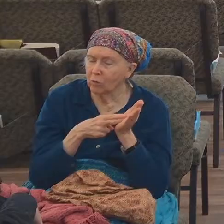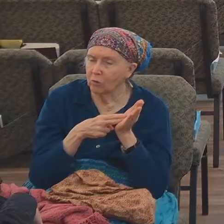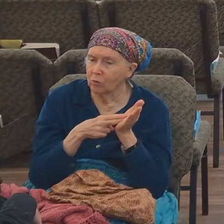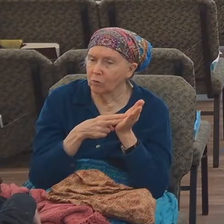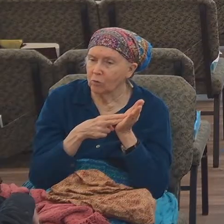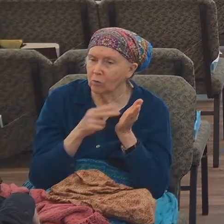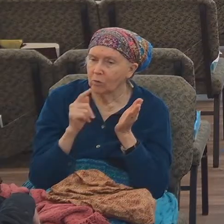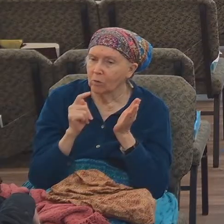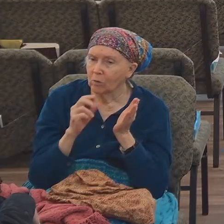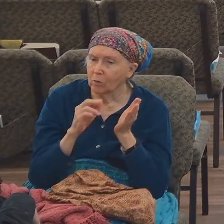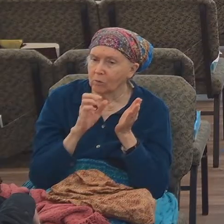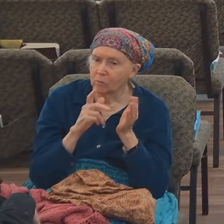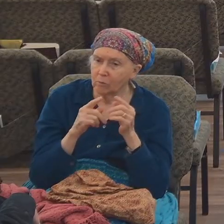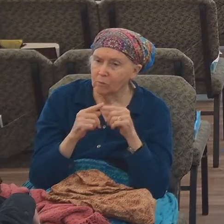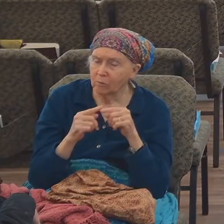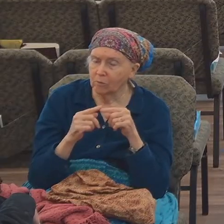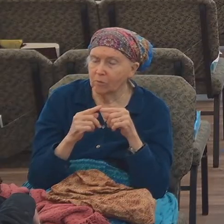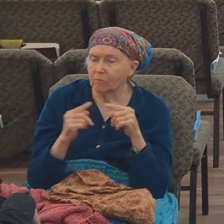lies.